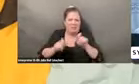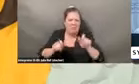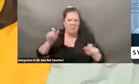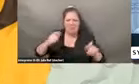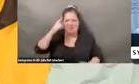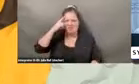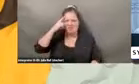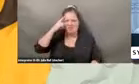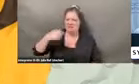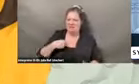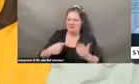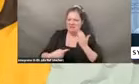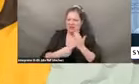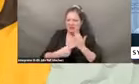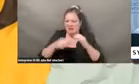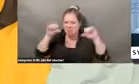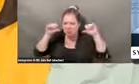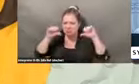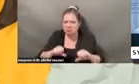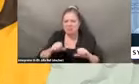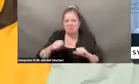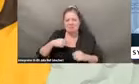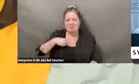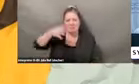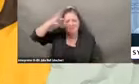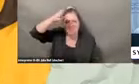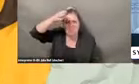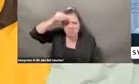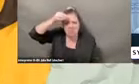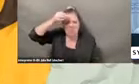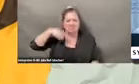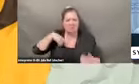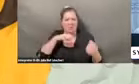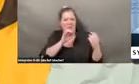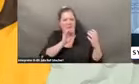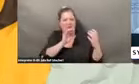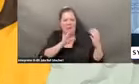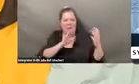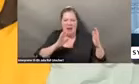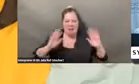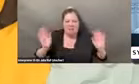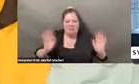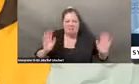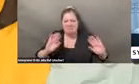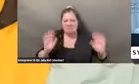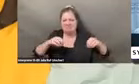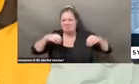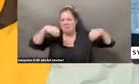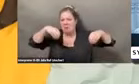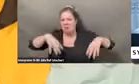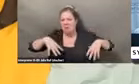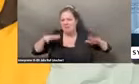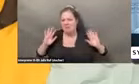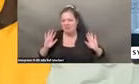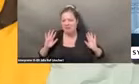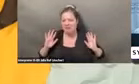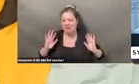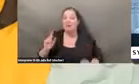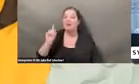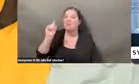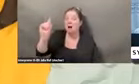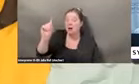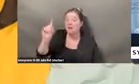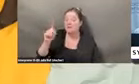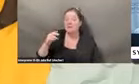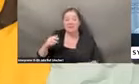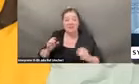technical enough to provide feedback. And that's really what we want to say, that every feedback is useful, not only from the legislators, but